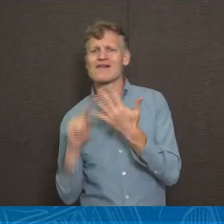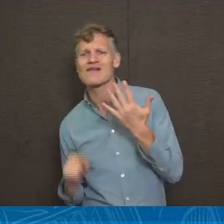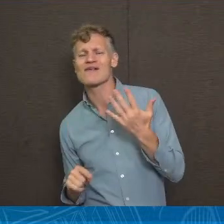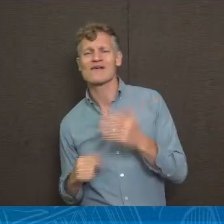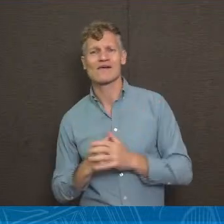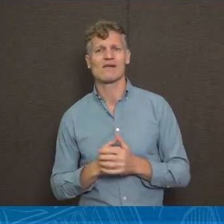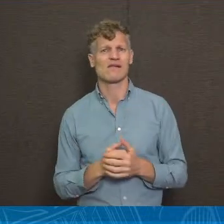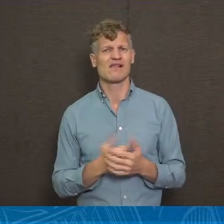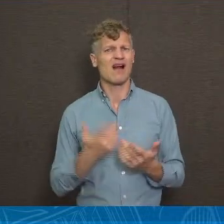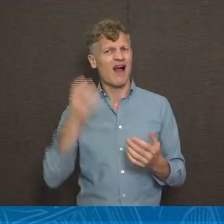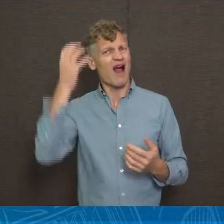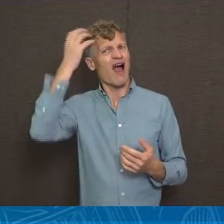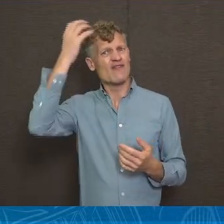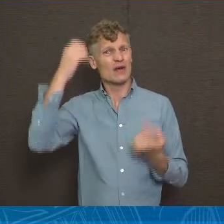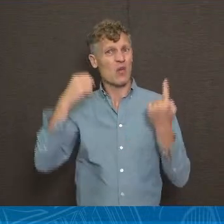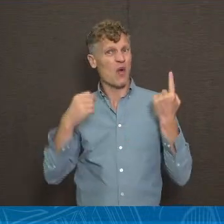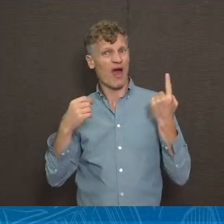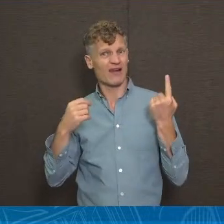of government